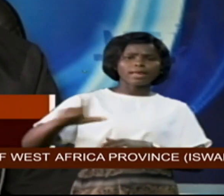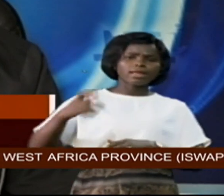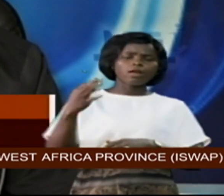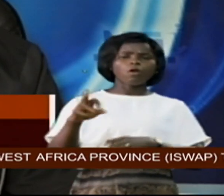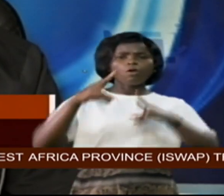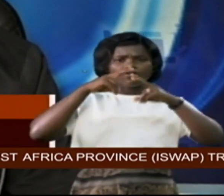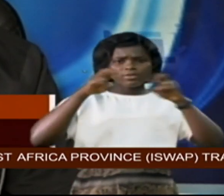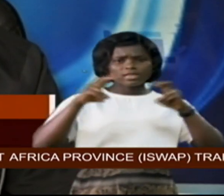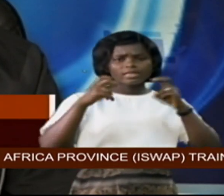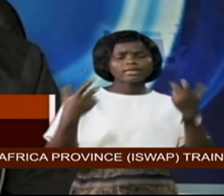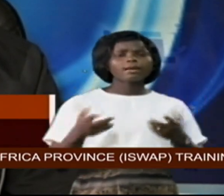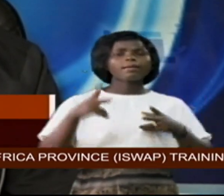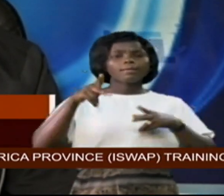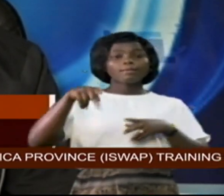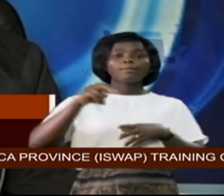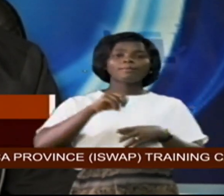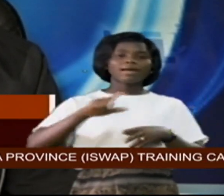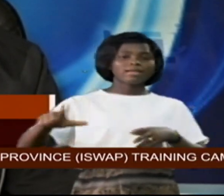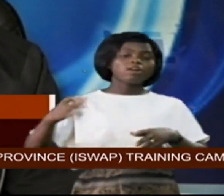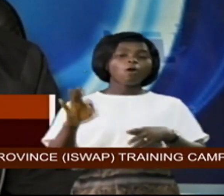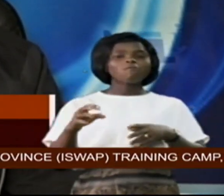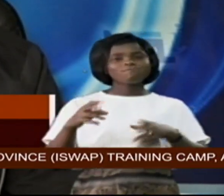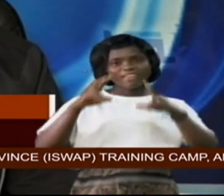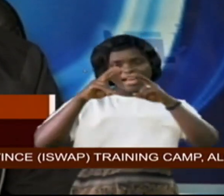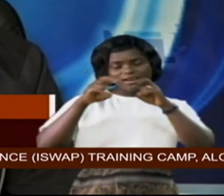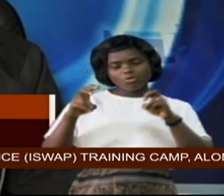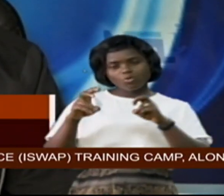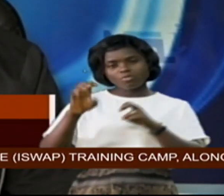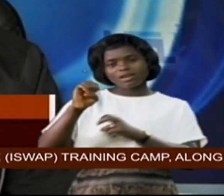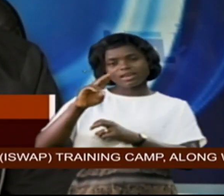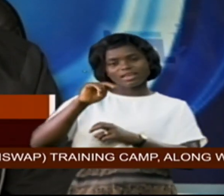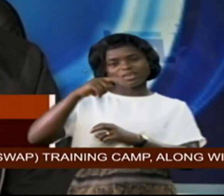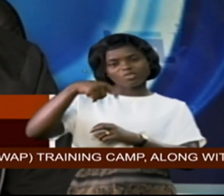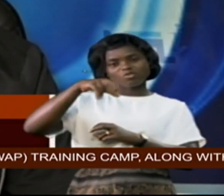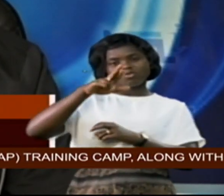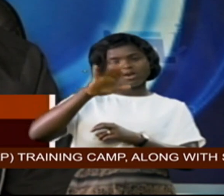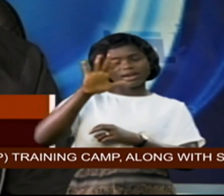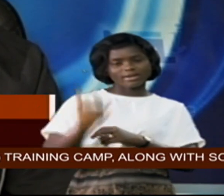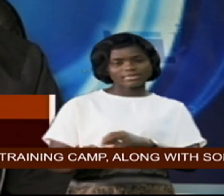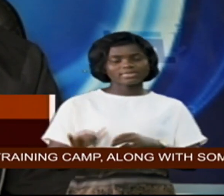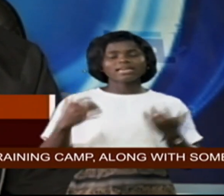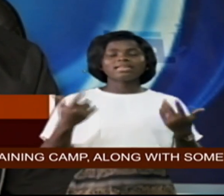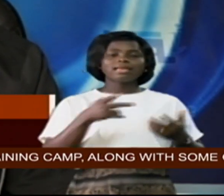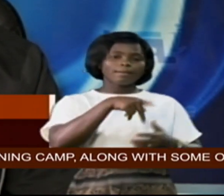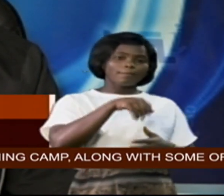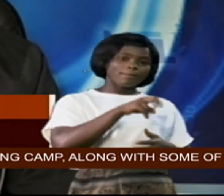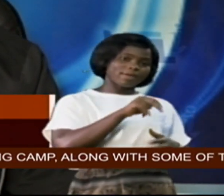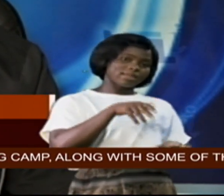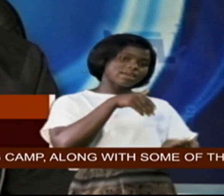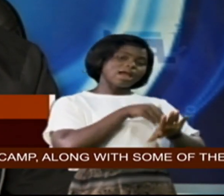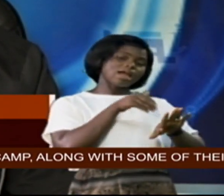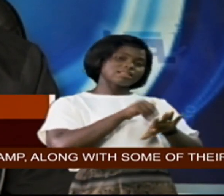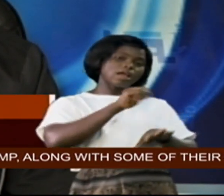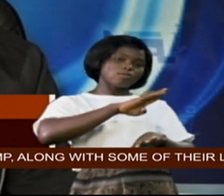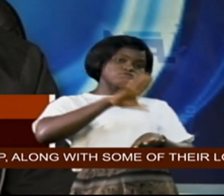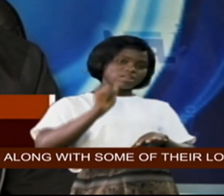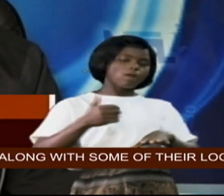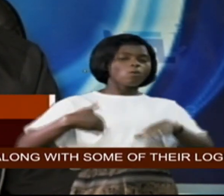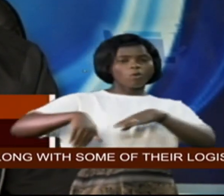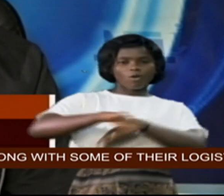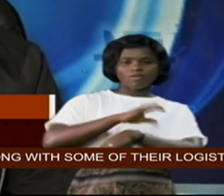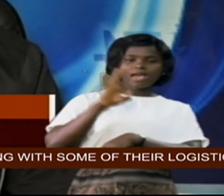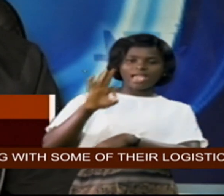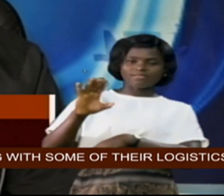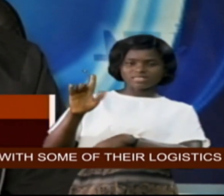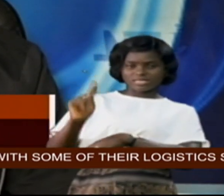state panels of inquiry, and the panel at Abuja here will cover the Federal Capital Territory, and